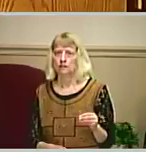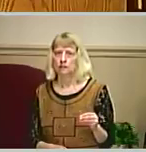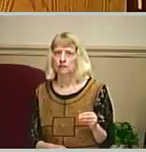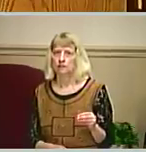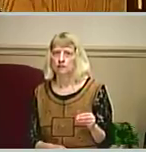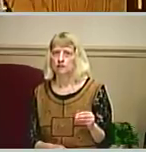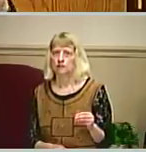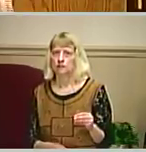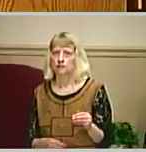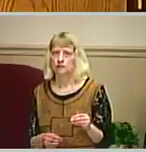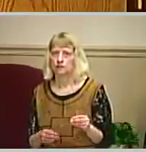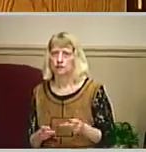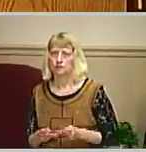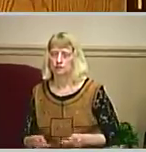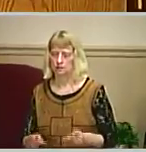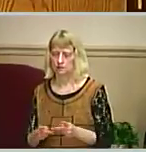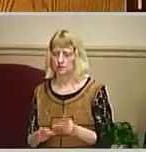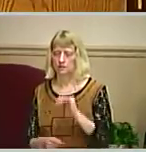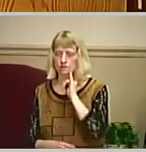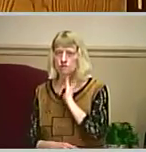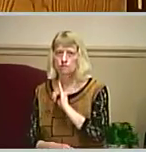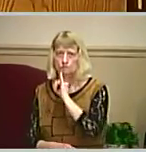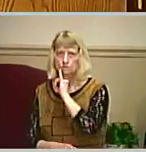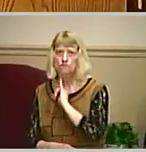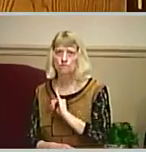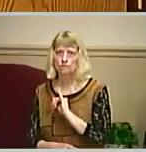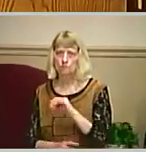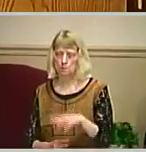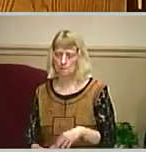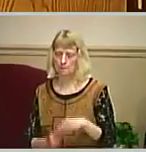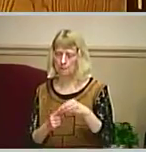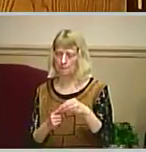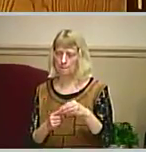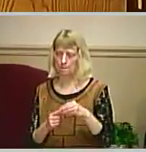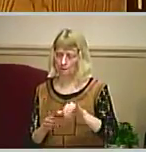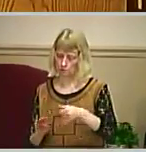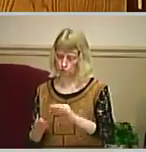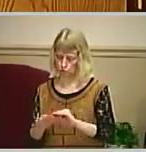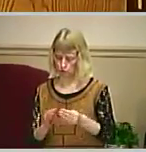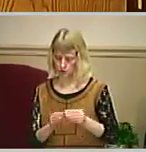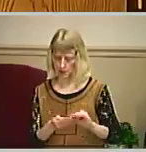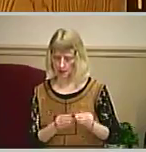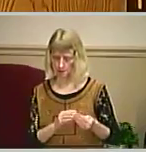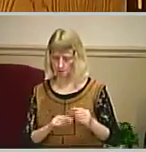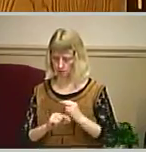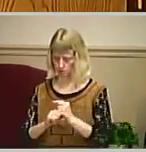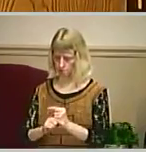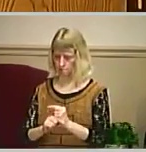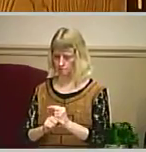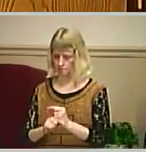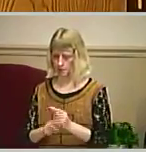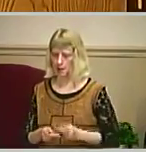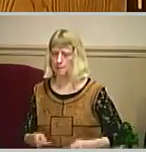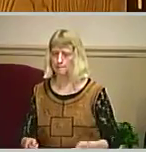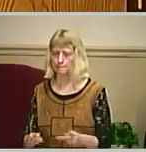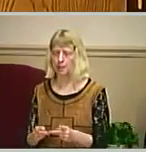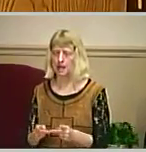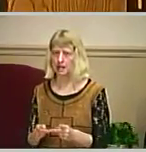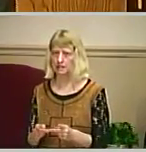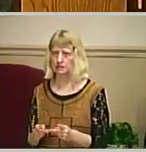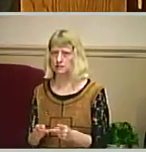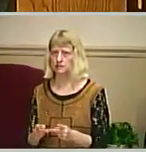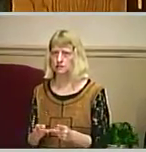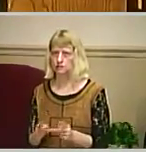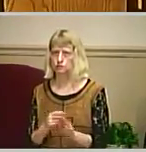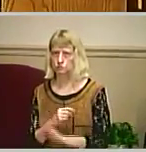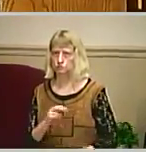a section of Israel, particularly around Jerusalem, guarded off as a place for the Palestinian